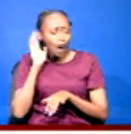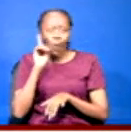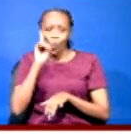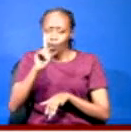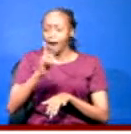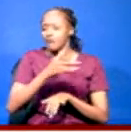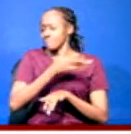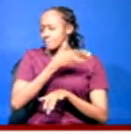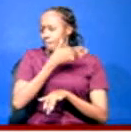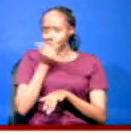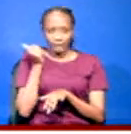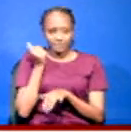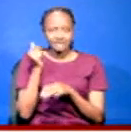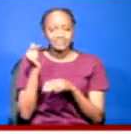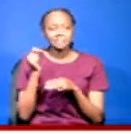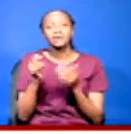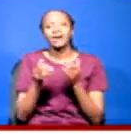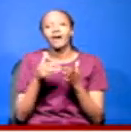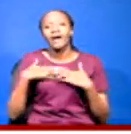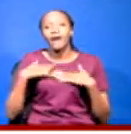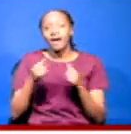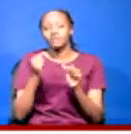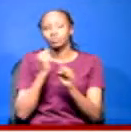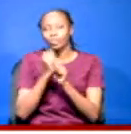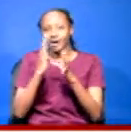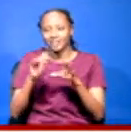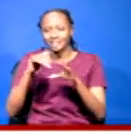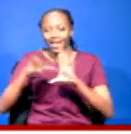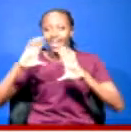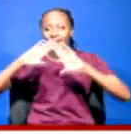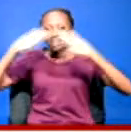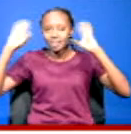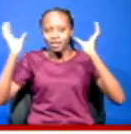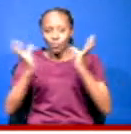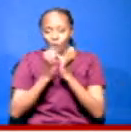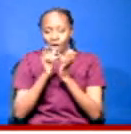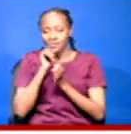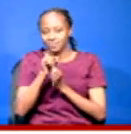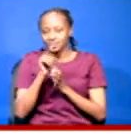workers across the entire globe. And that is our ambition.